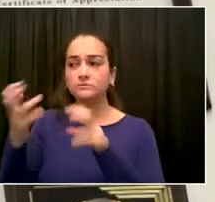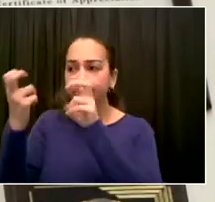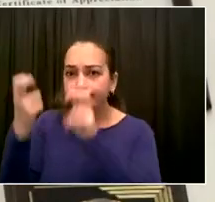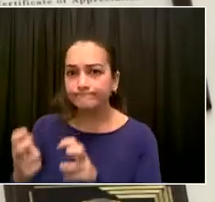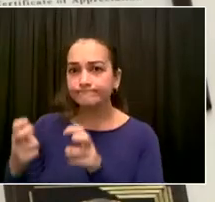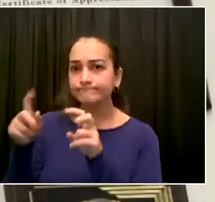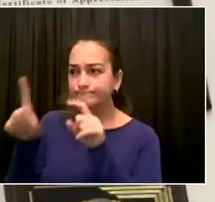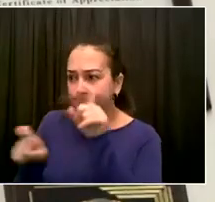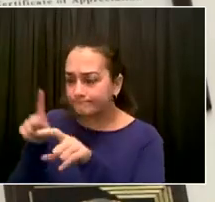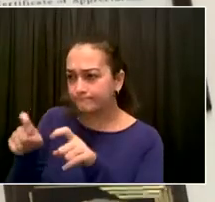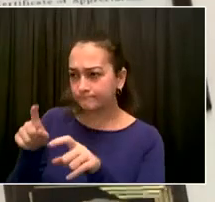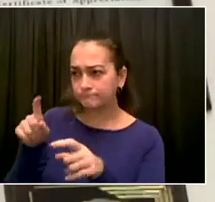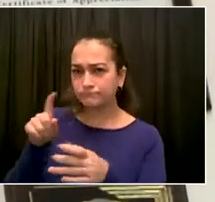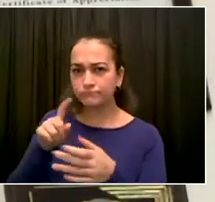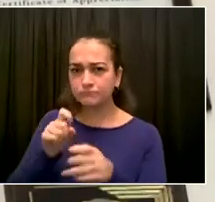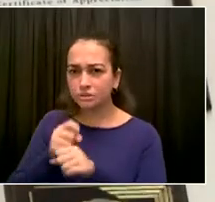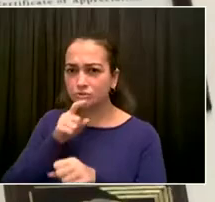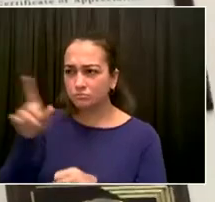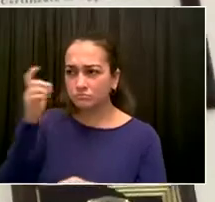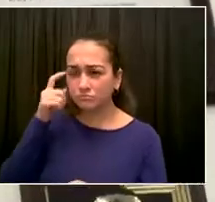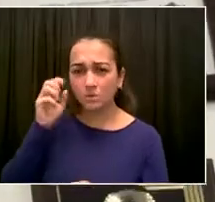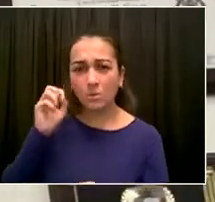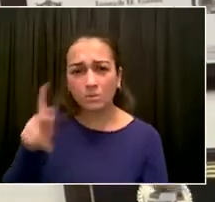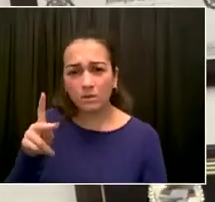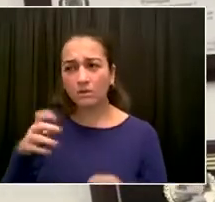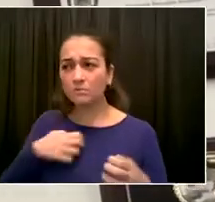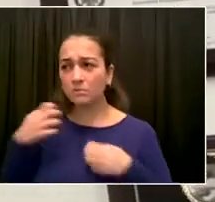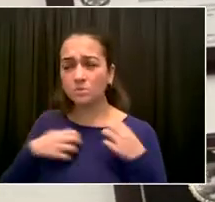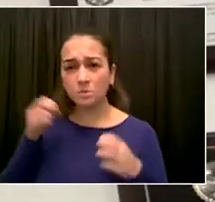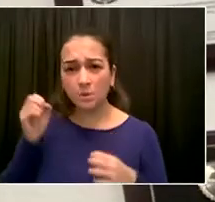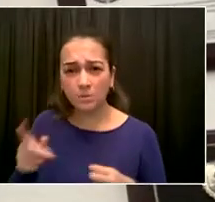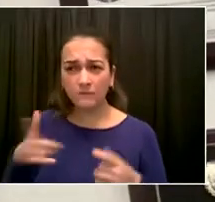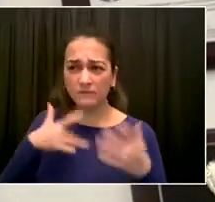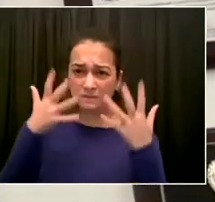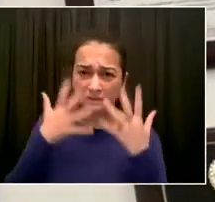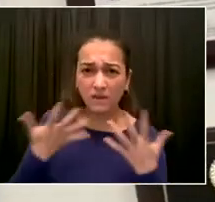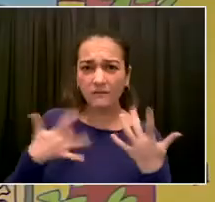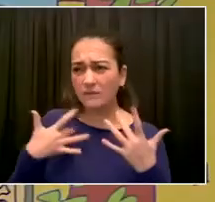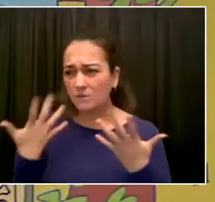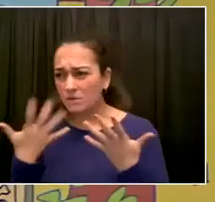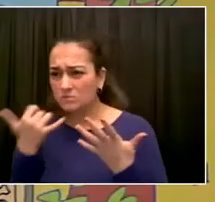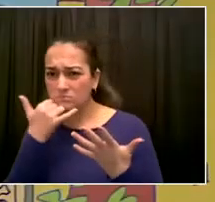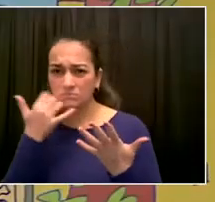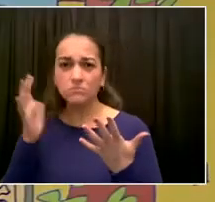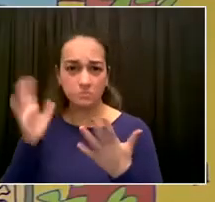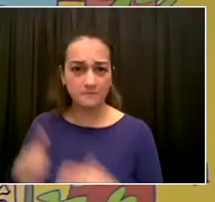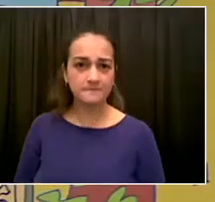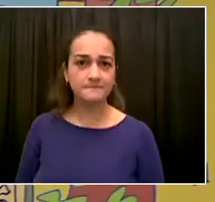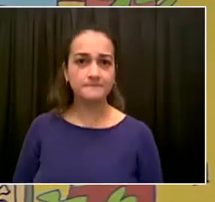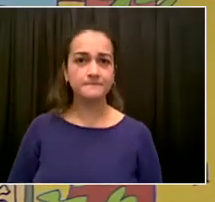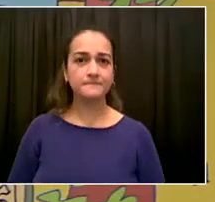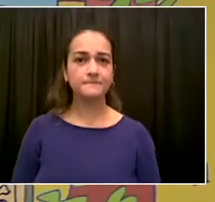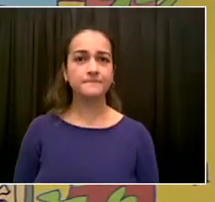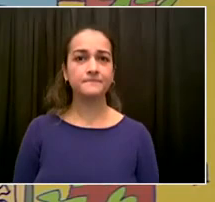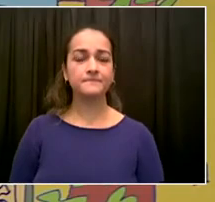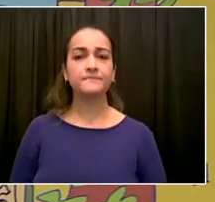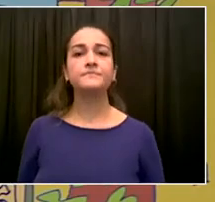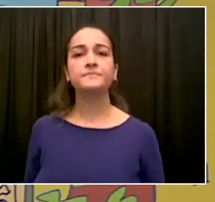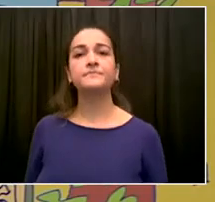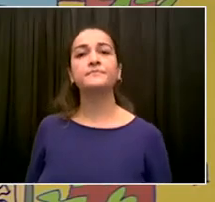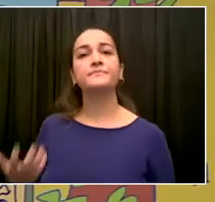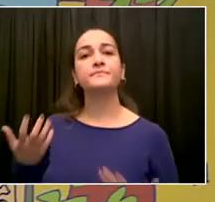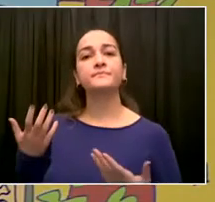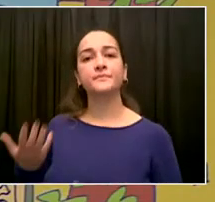thank the First Lady who led this effort and was here with us today. Thank you very much. She's really excited about the social emotional